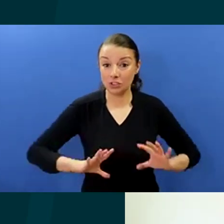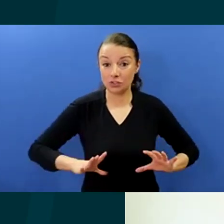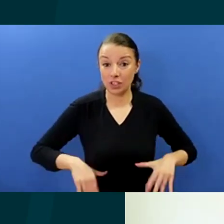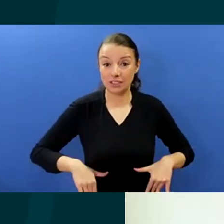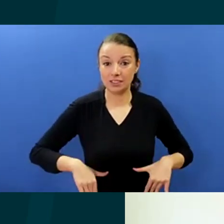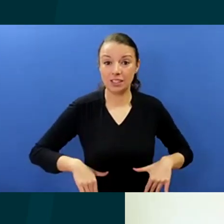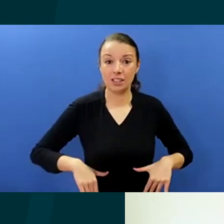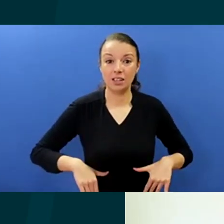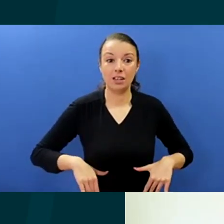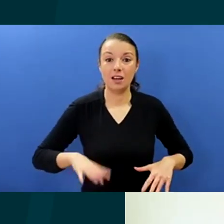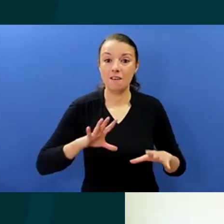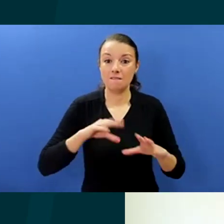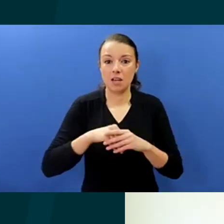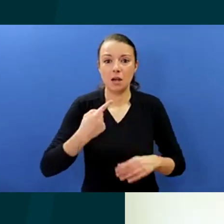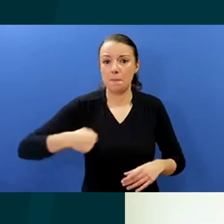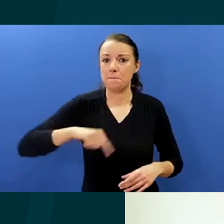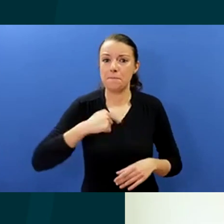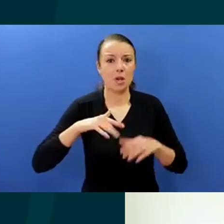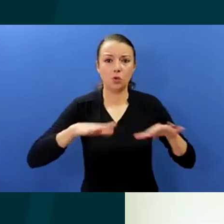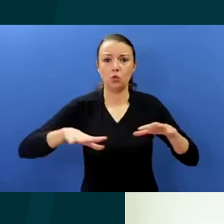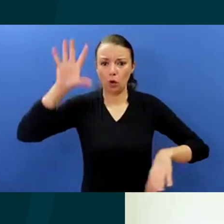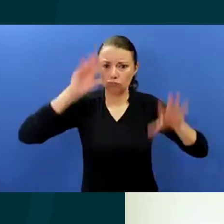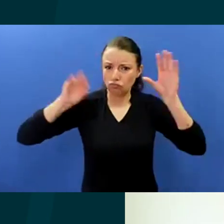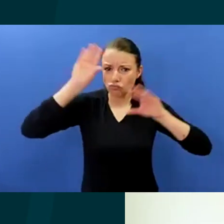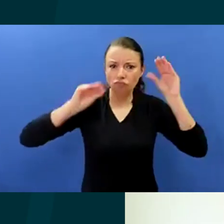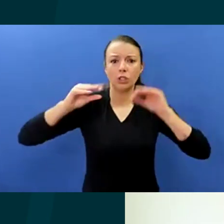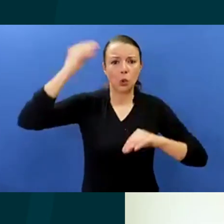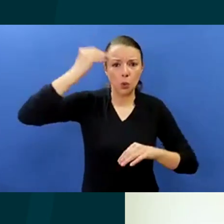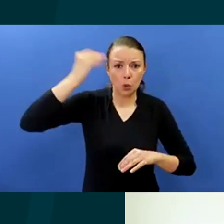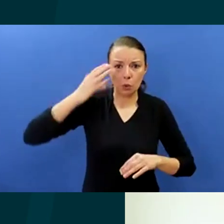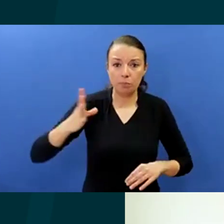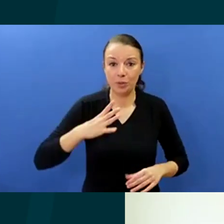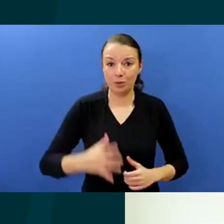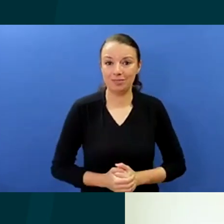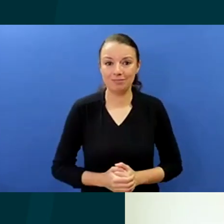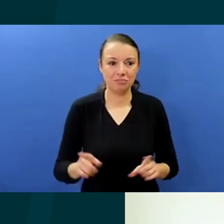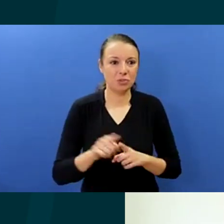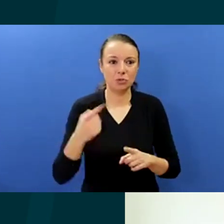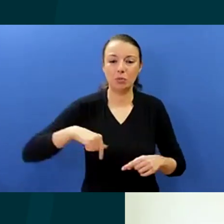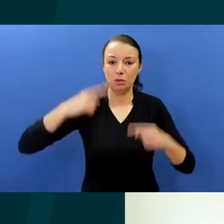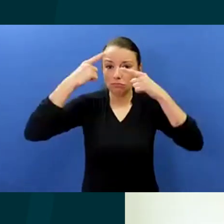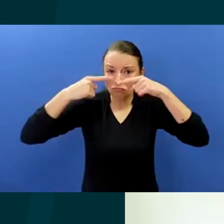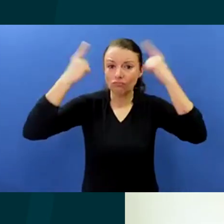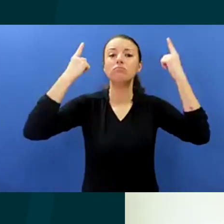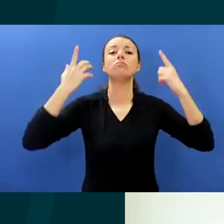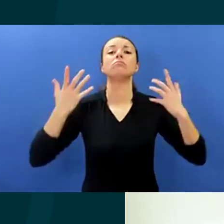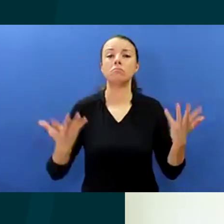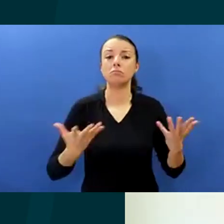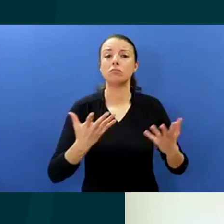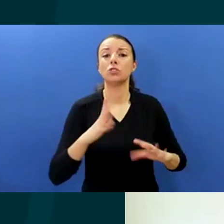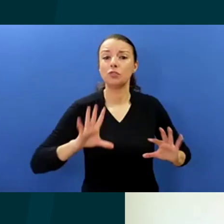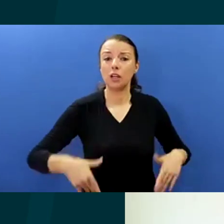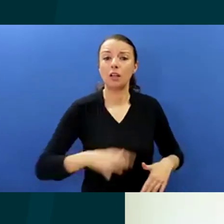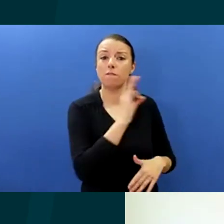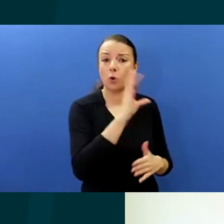And within the scope of this collaboration, we have learned a lot and